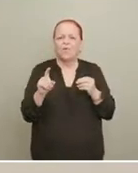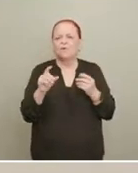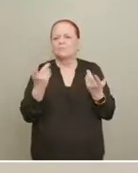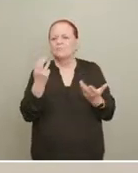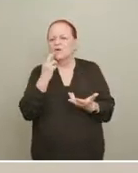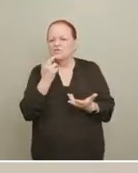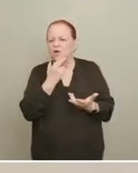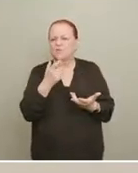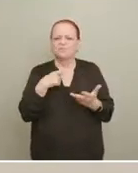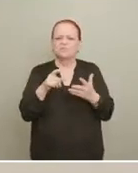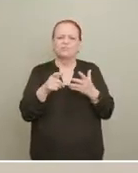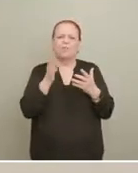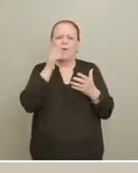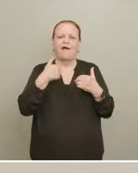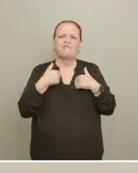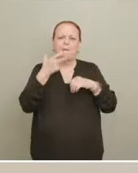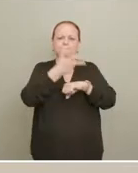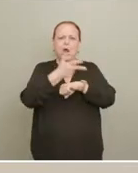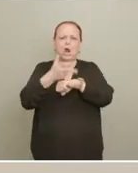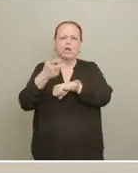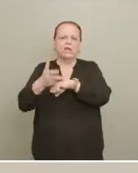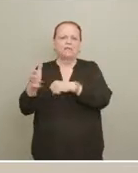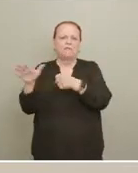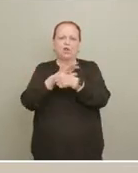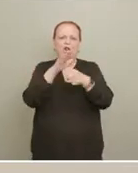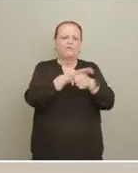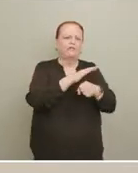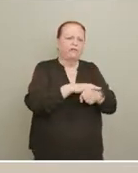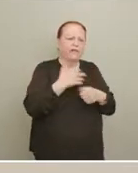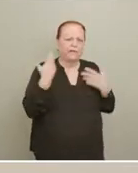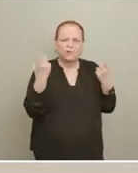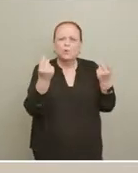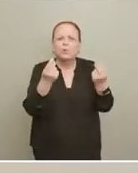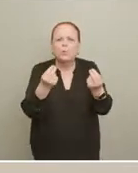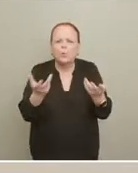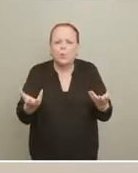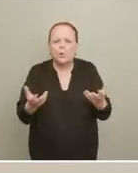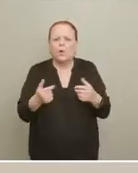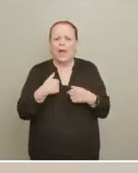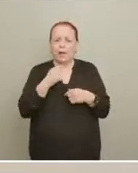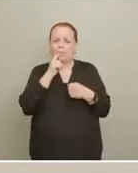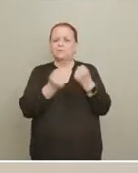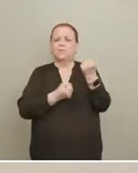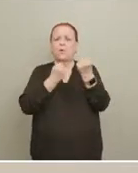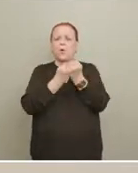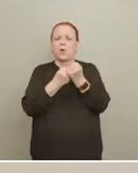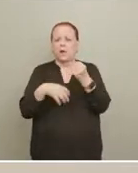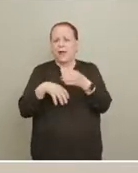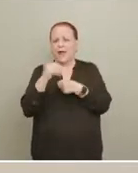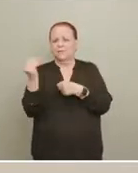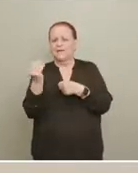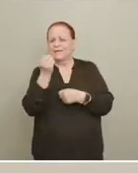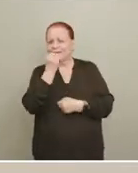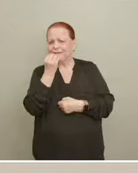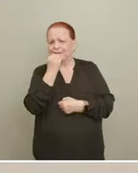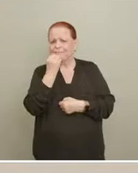So I, for one, very much support us doing the outdoor dining. I think it's really been